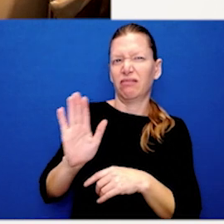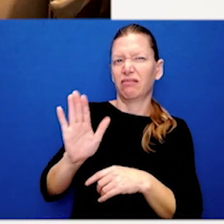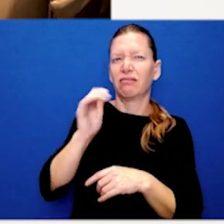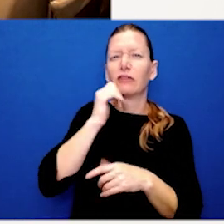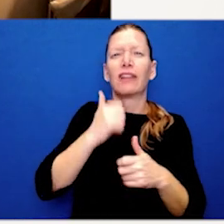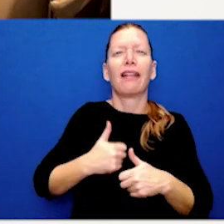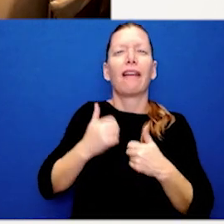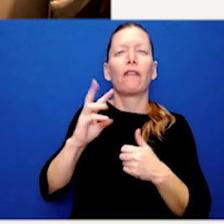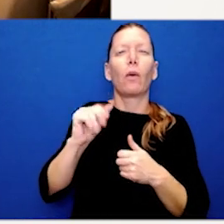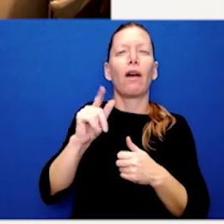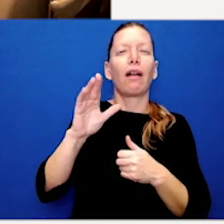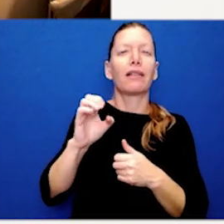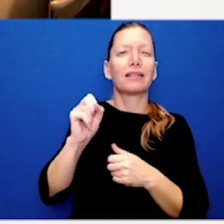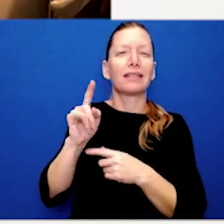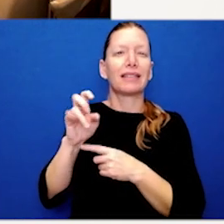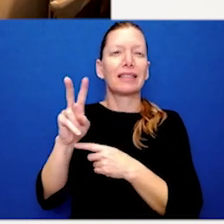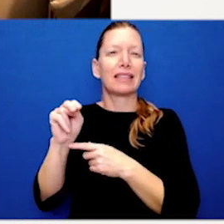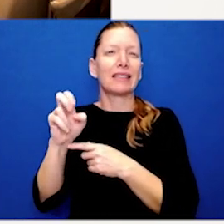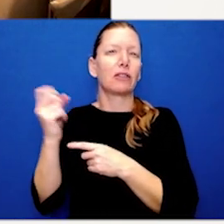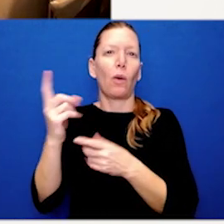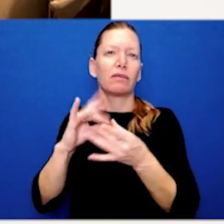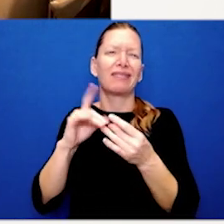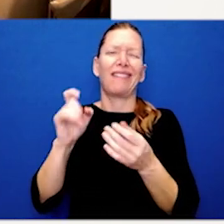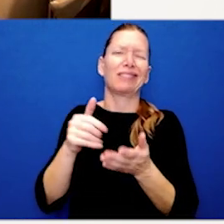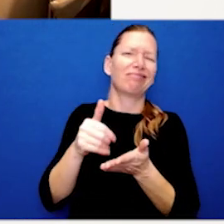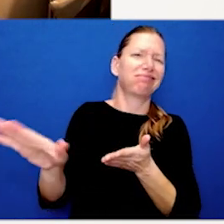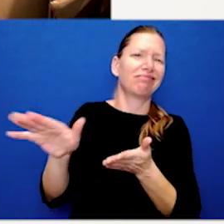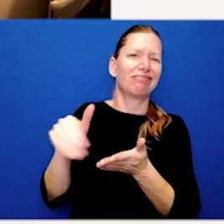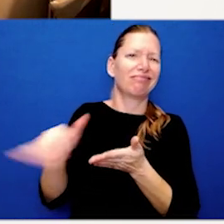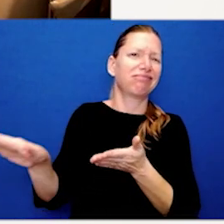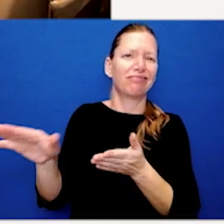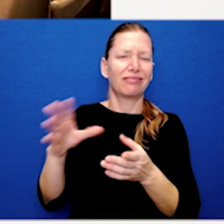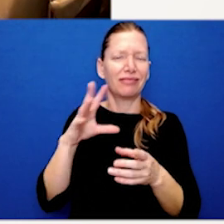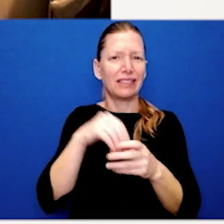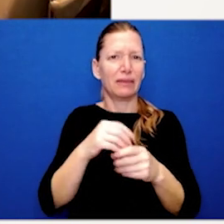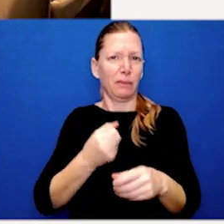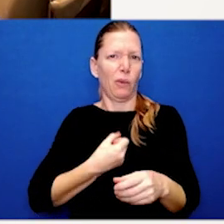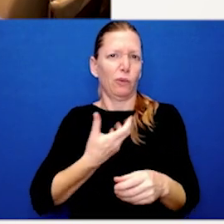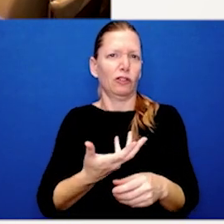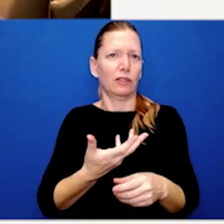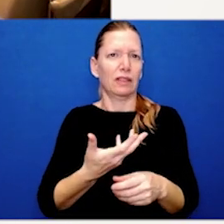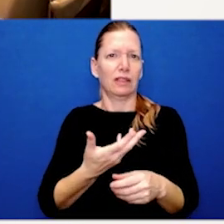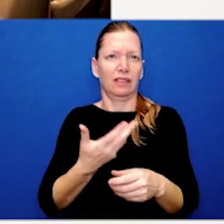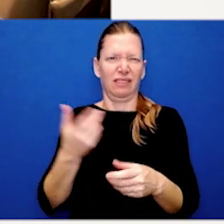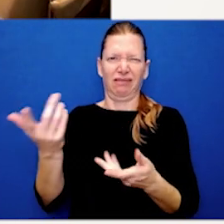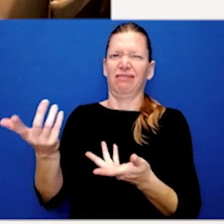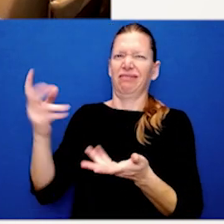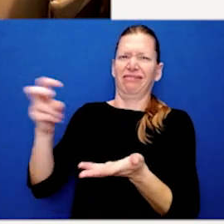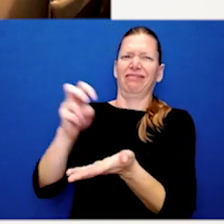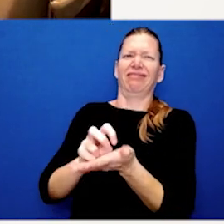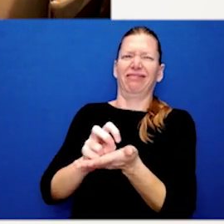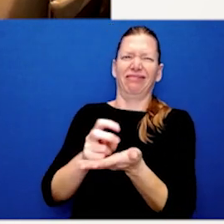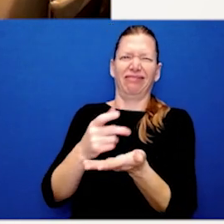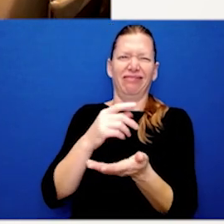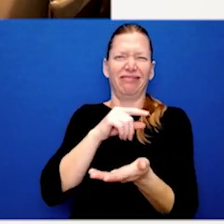of everyday life that Wallace Stevens was always saying we had to kick to the curb in poetry. Here it comes. It's landing on